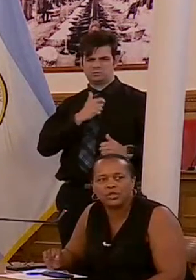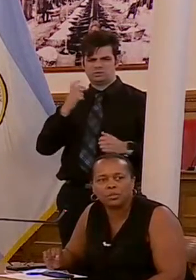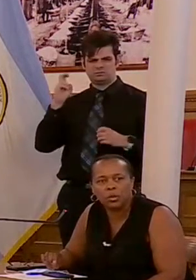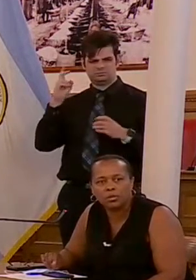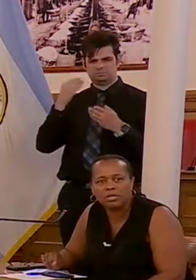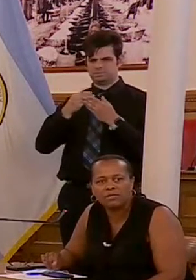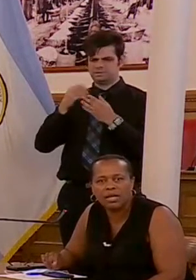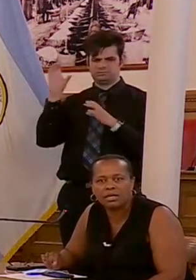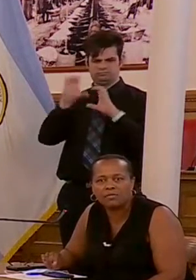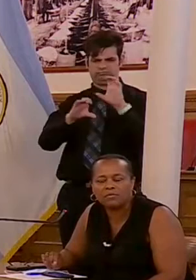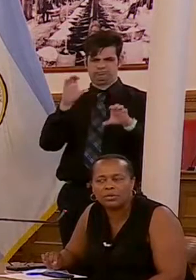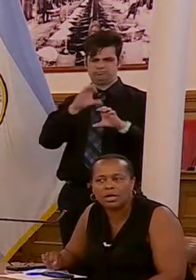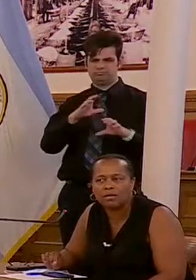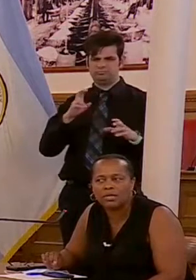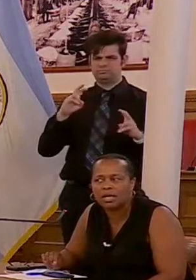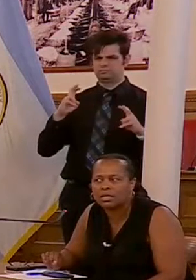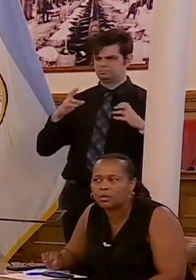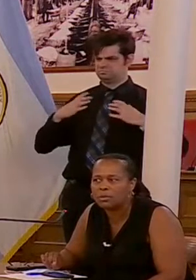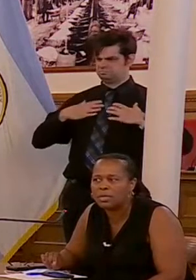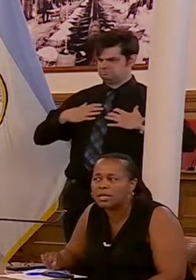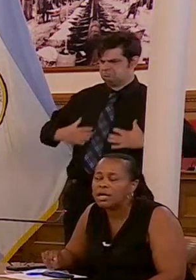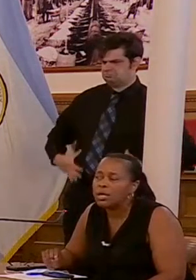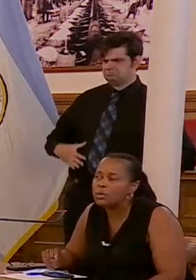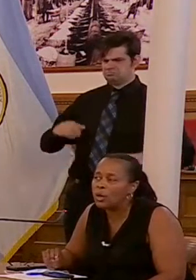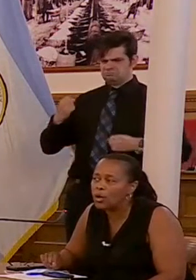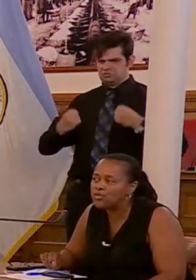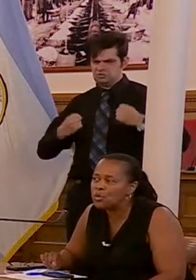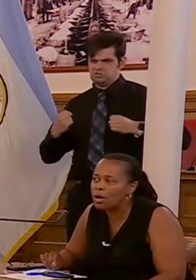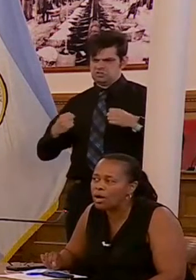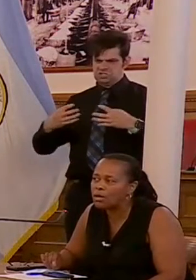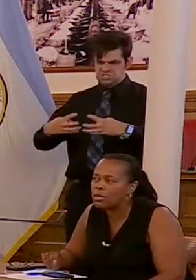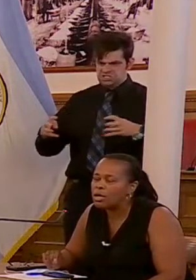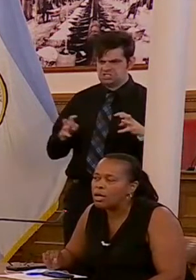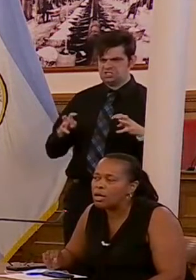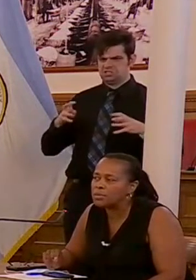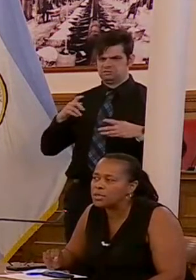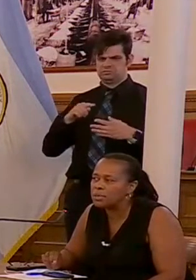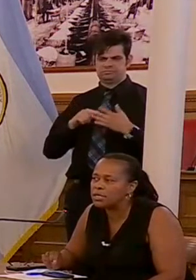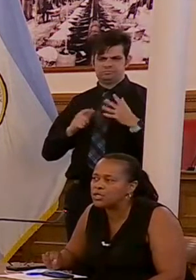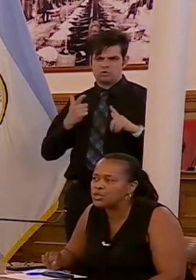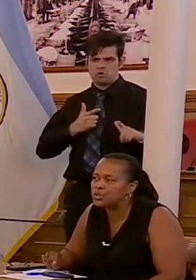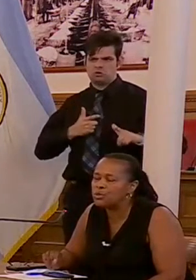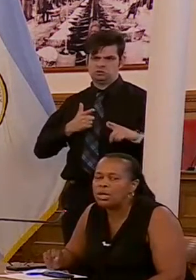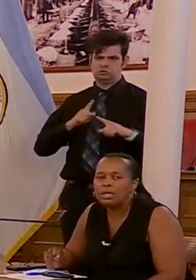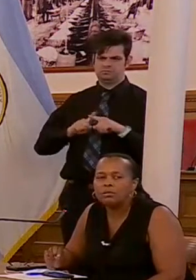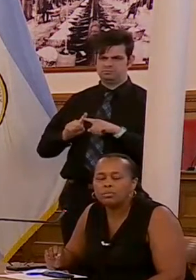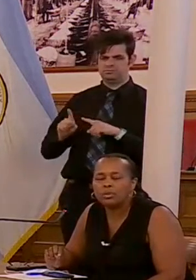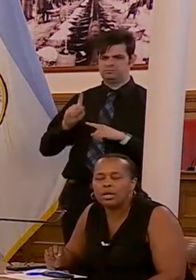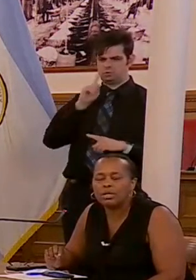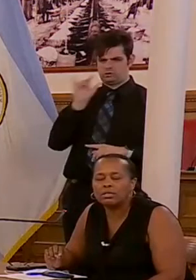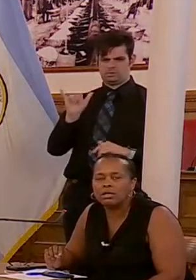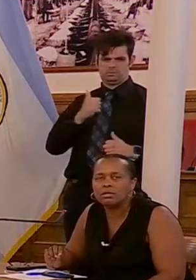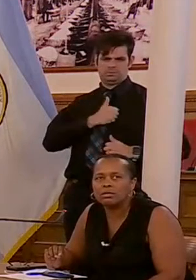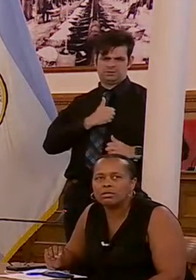procedures for the deployment of that that equipment. And we also are committed to